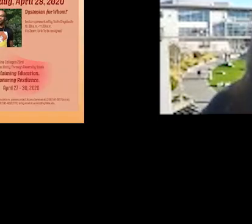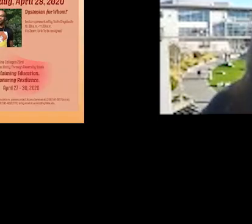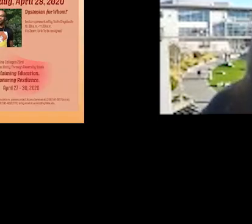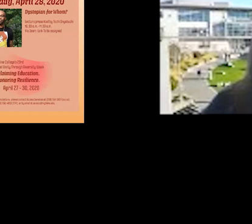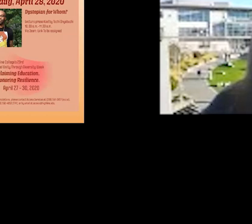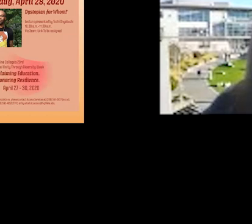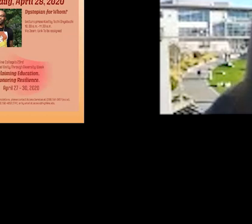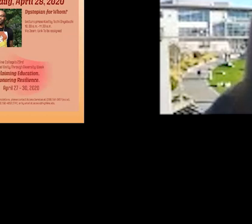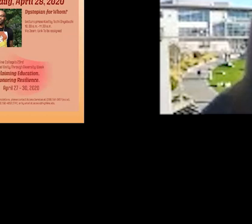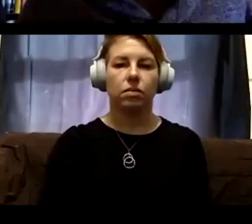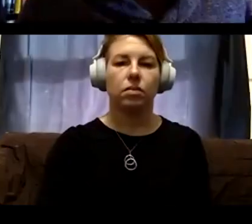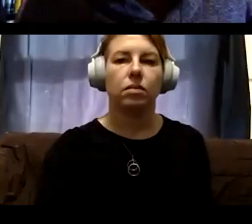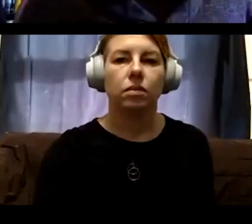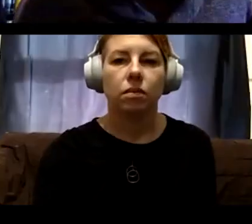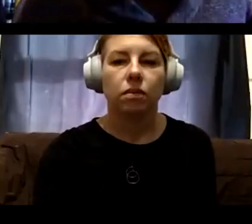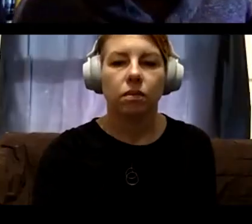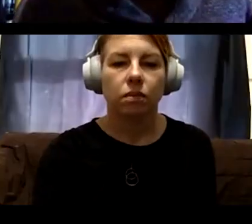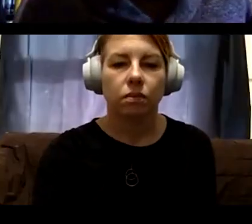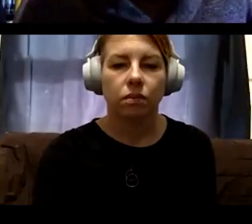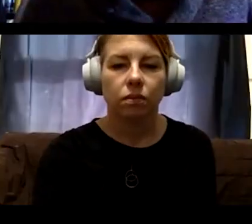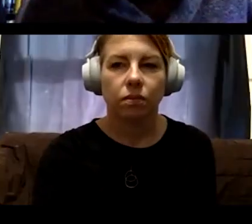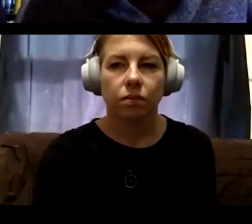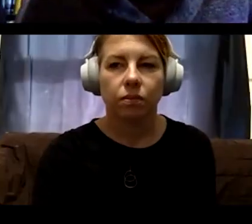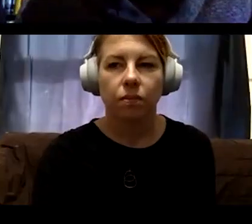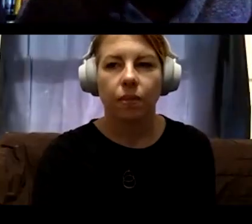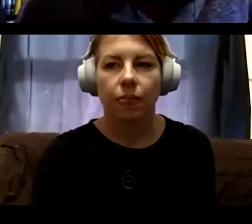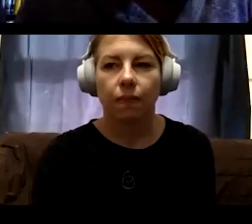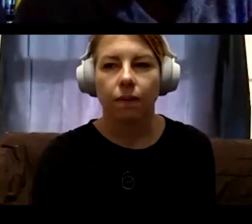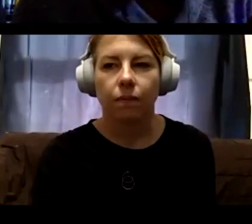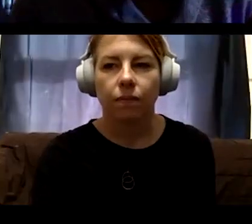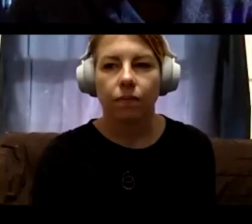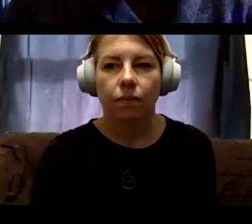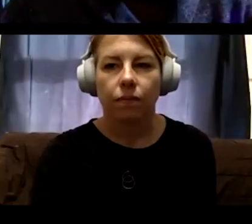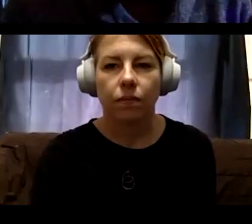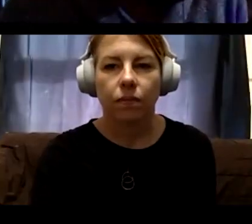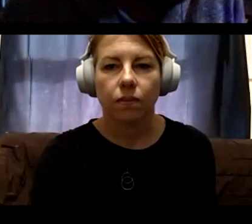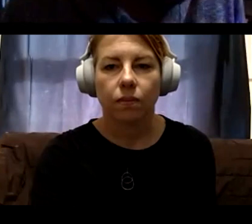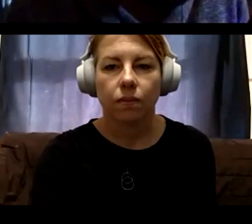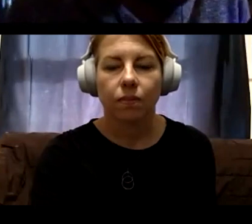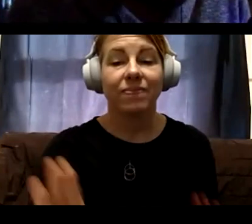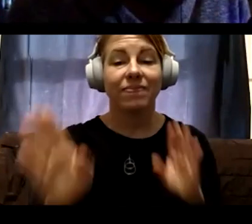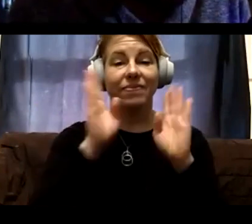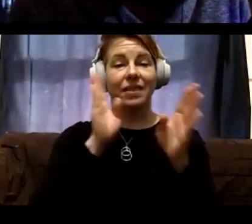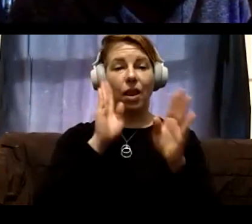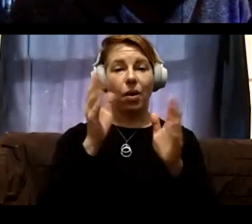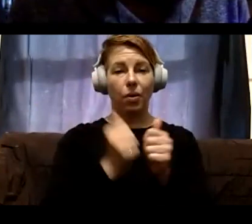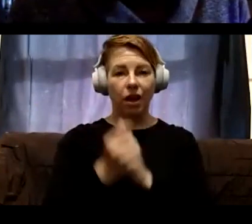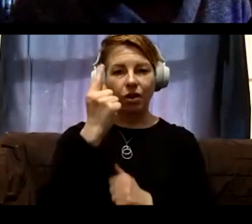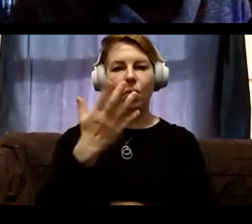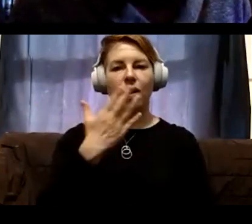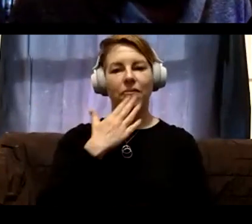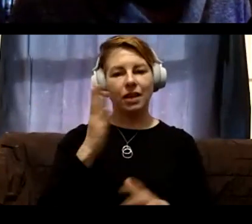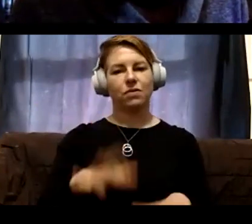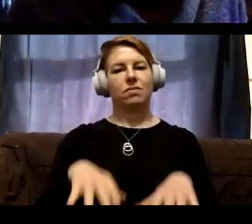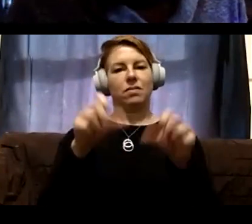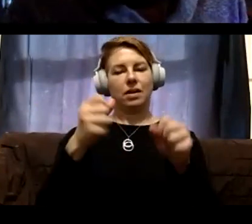ado, Tochi Onyebuchi. Hi, everyone. Thank you, Highline College, for having me, and a huge